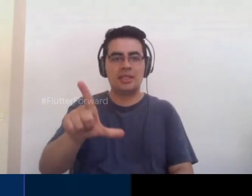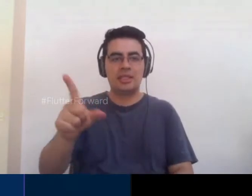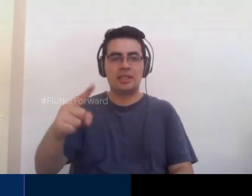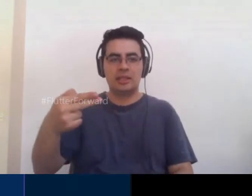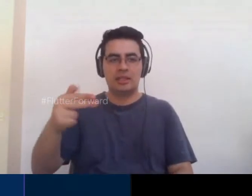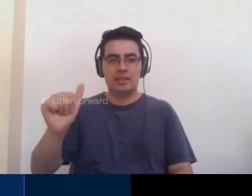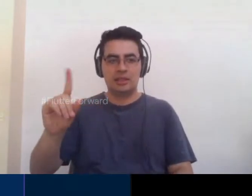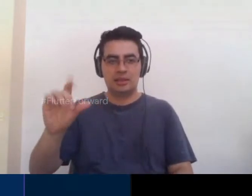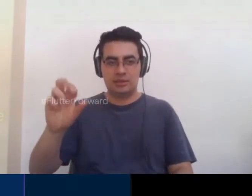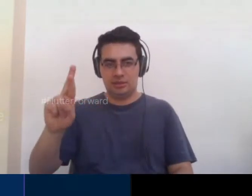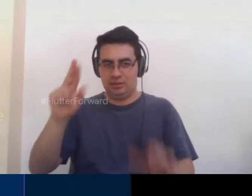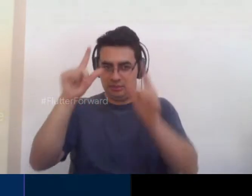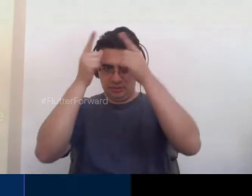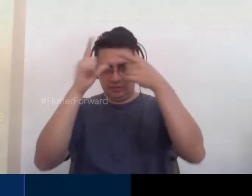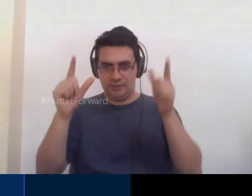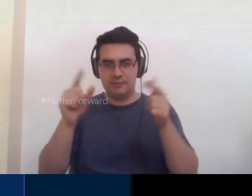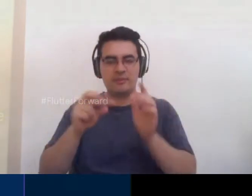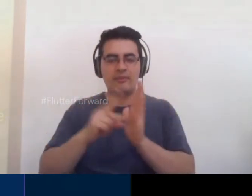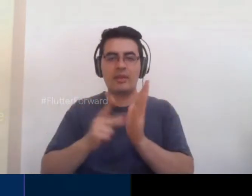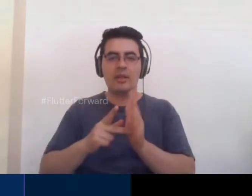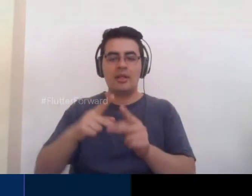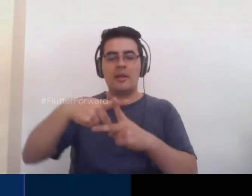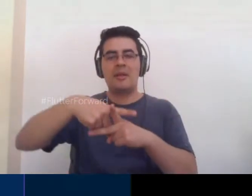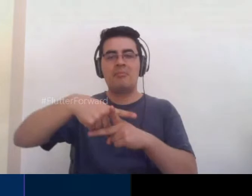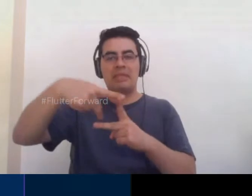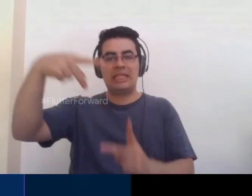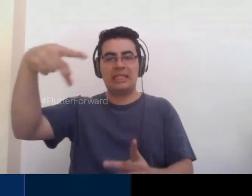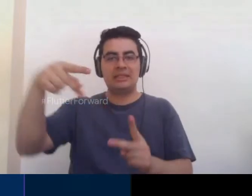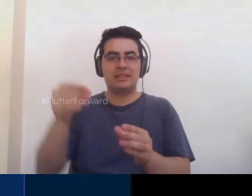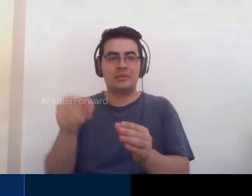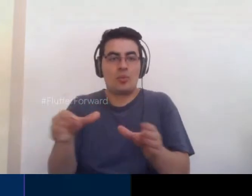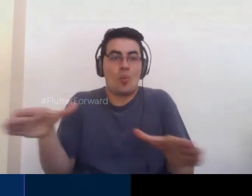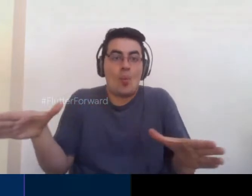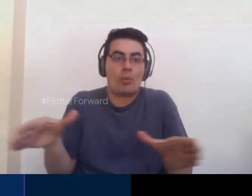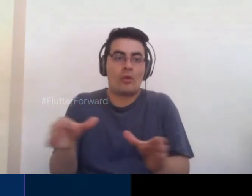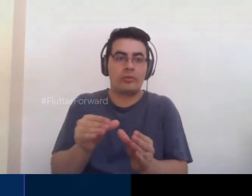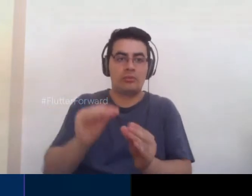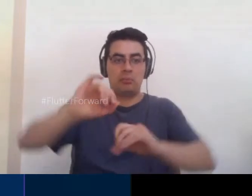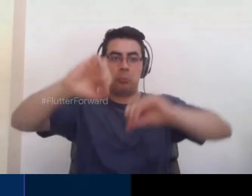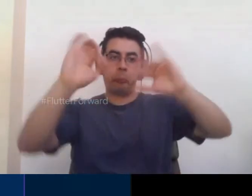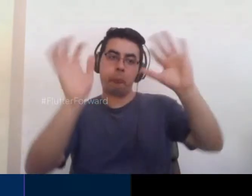stretch the pixels of whatever it's applied to and create a wavy effect.